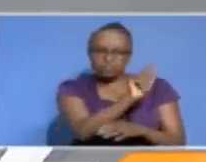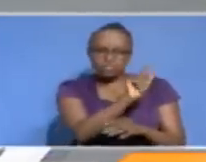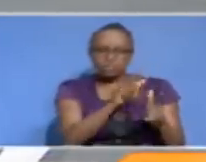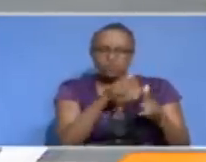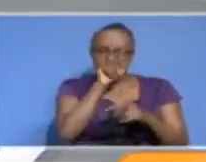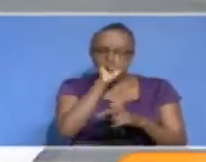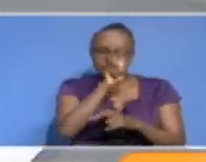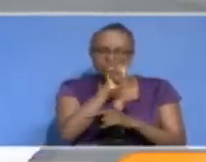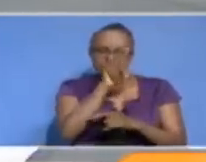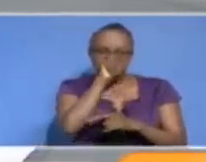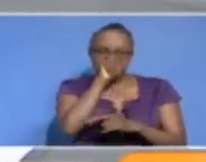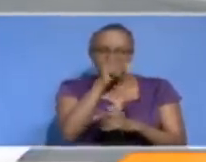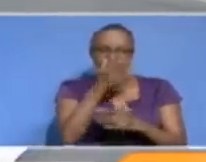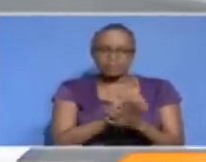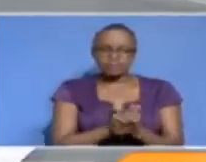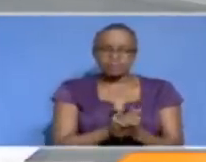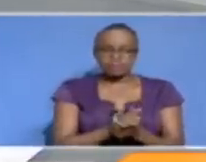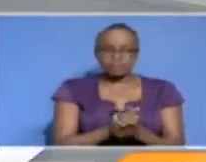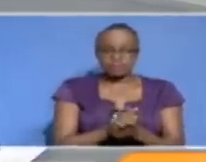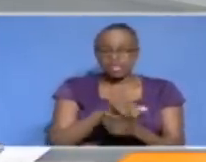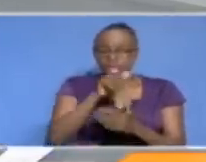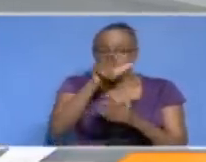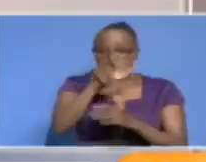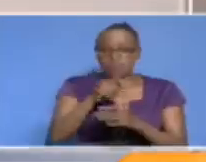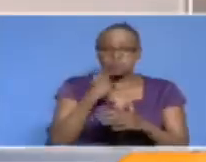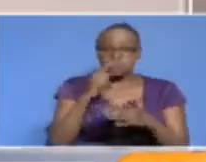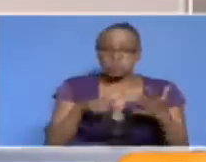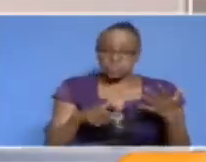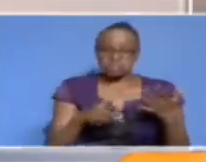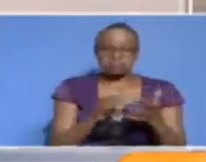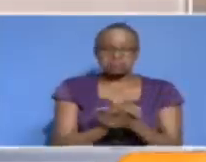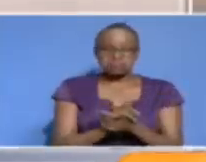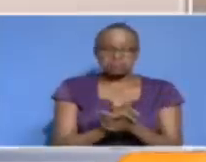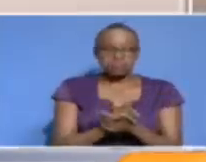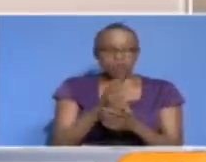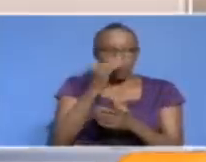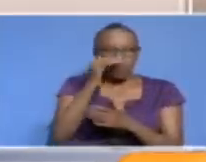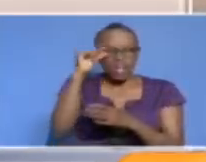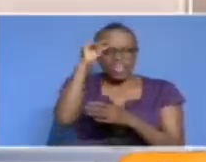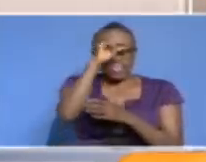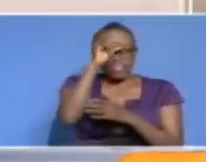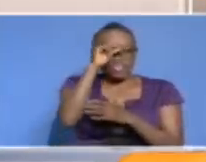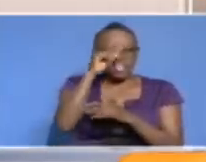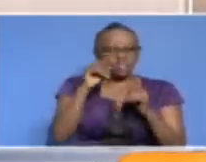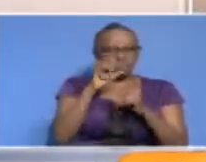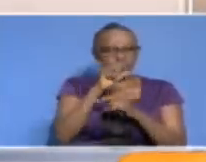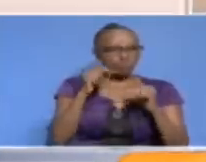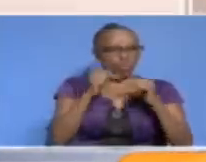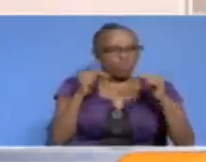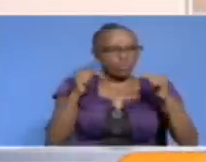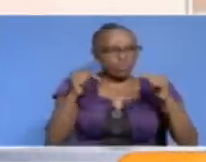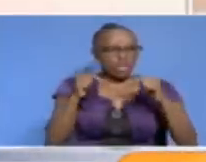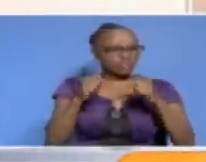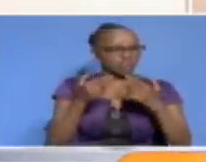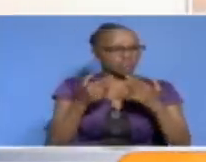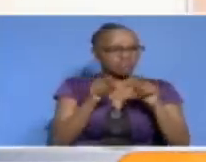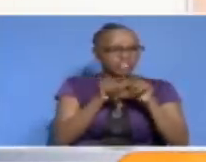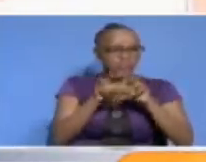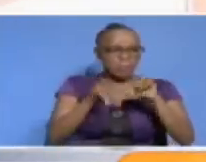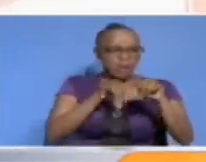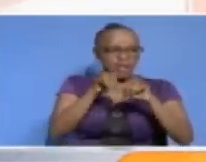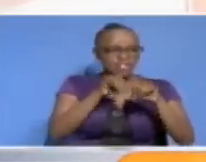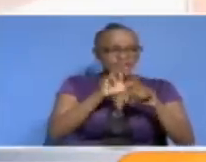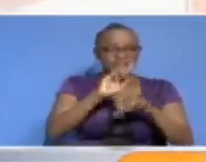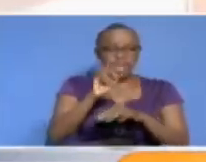tweets. Kipleting Manuela Le Magician. Why is Governor Sonko so controversial as far as managing